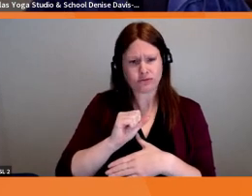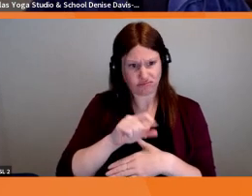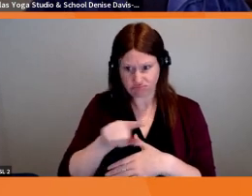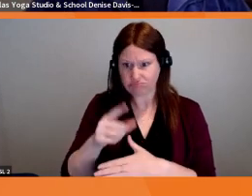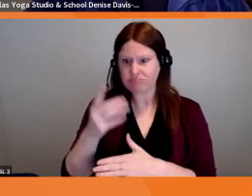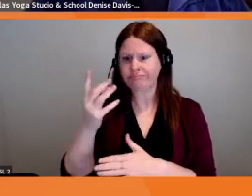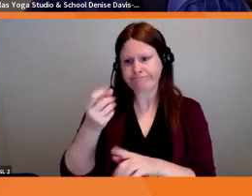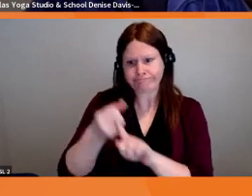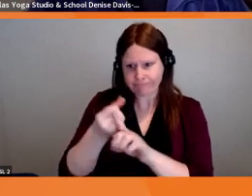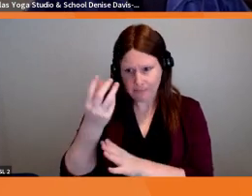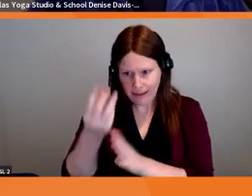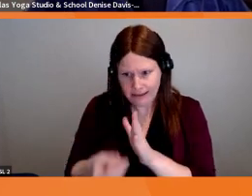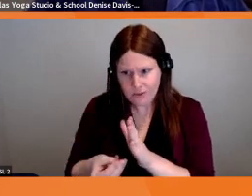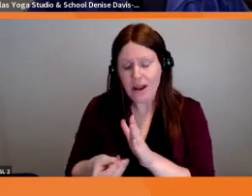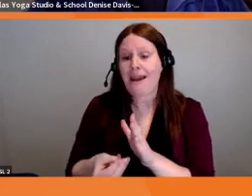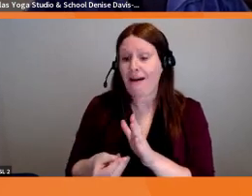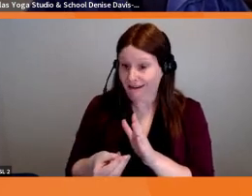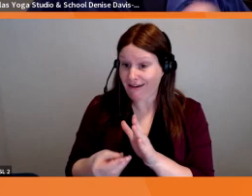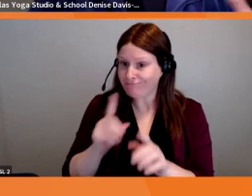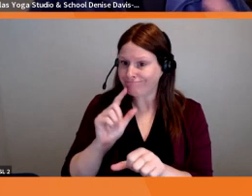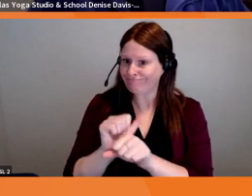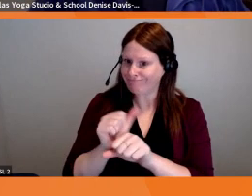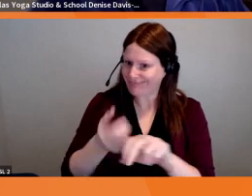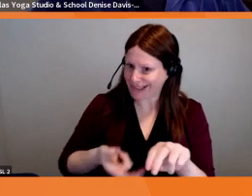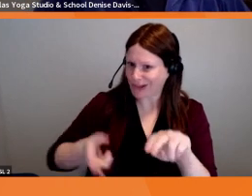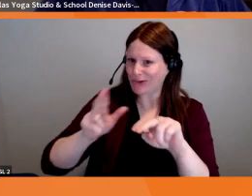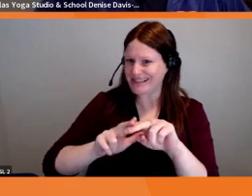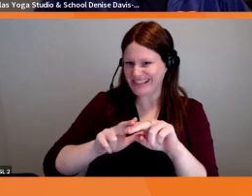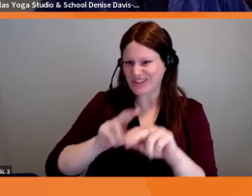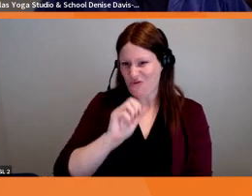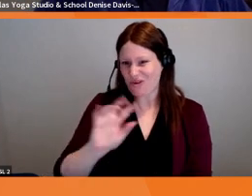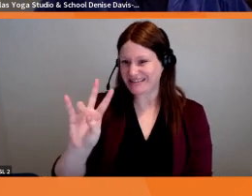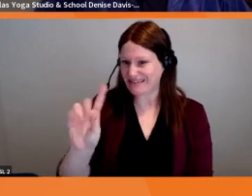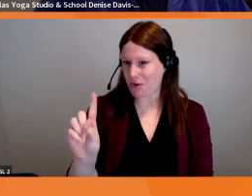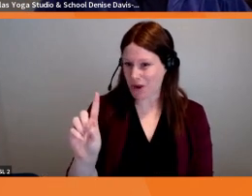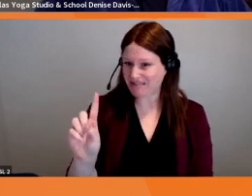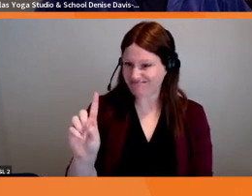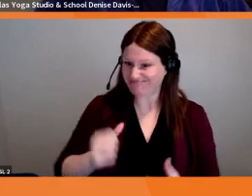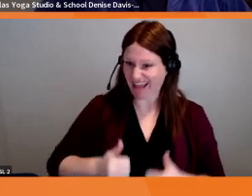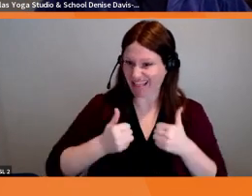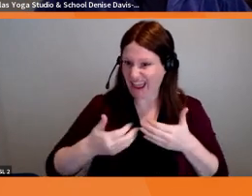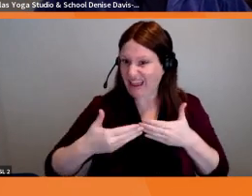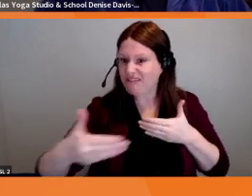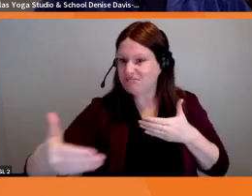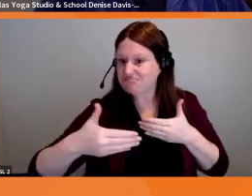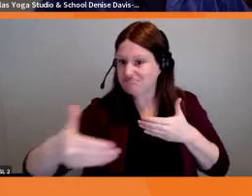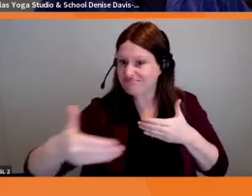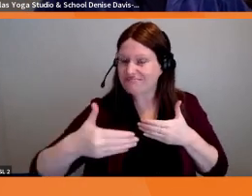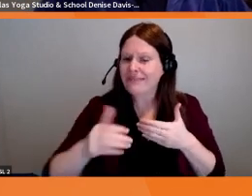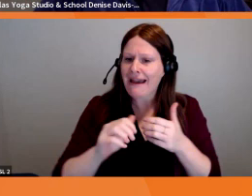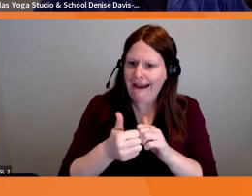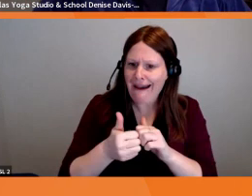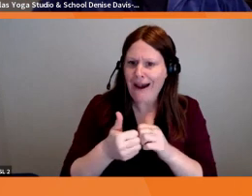die, right, to 71.5. So over the last 10 years that they have managed to change that by simply